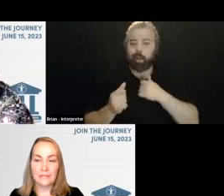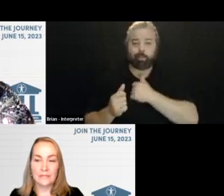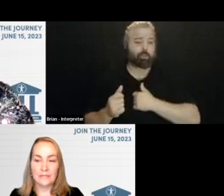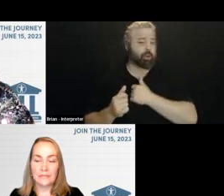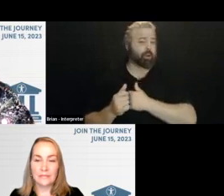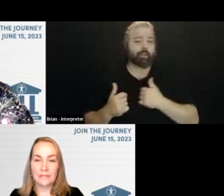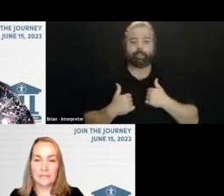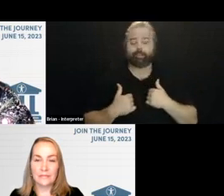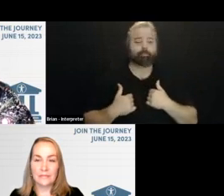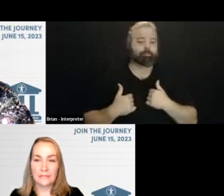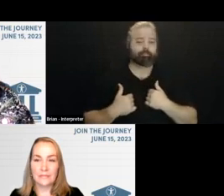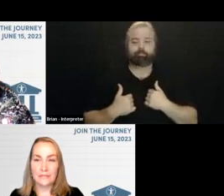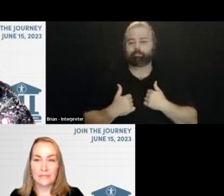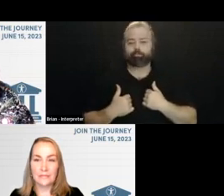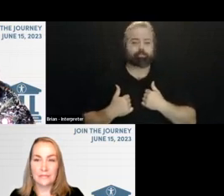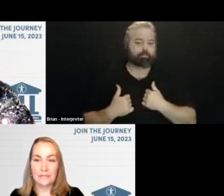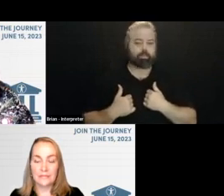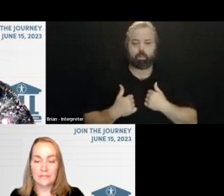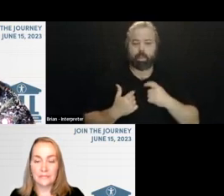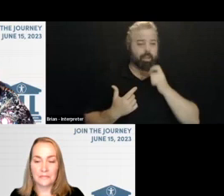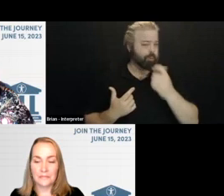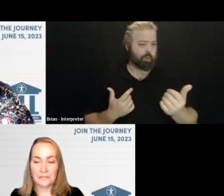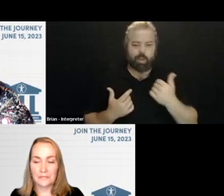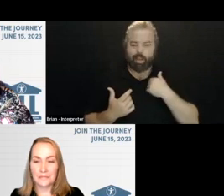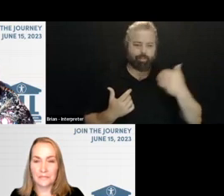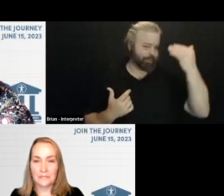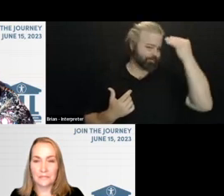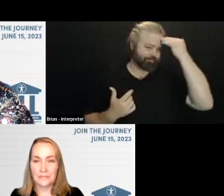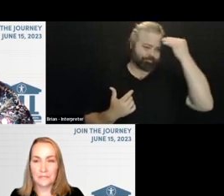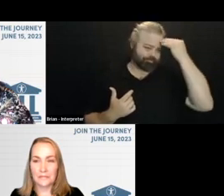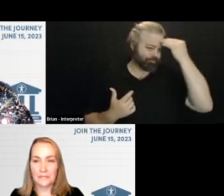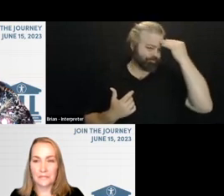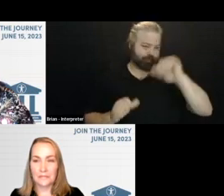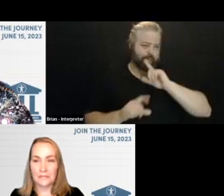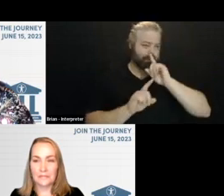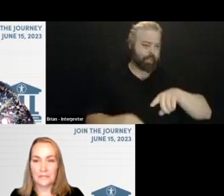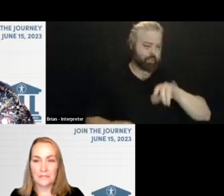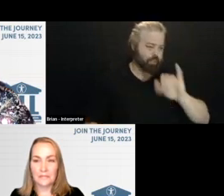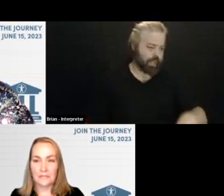have the knowledge to answer that question efficiently.